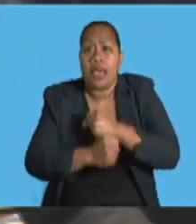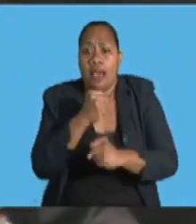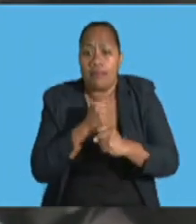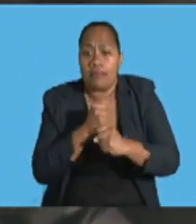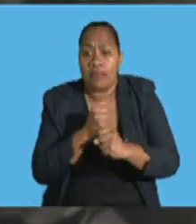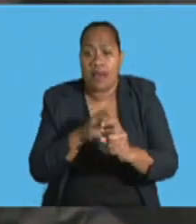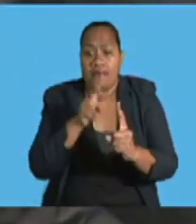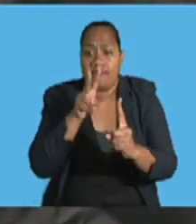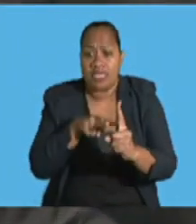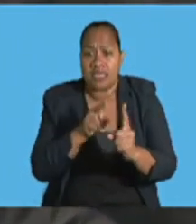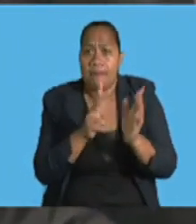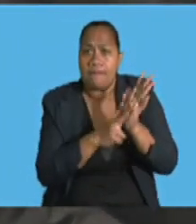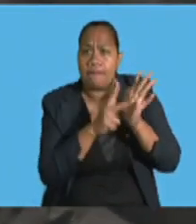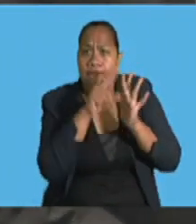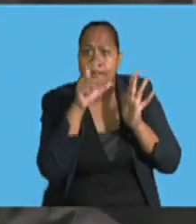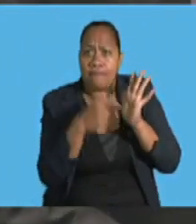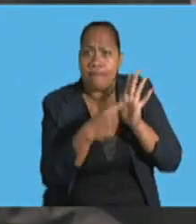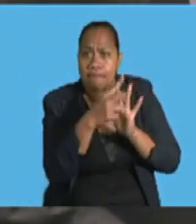in 2018?